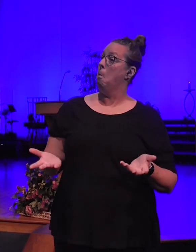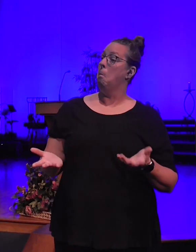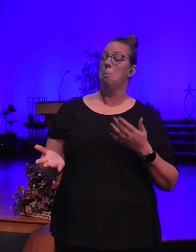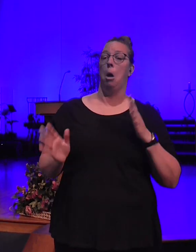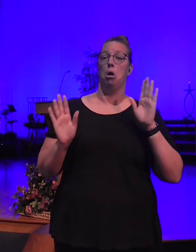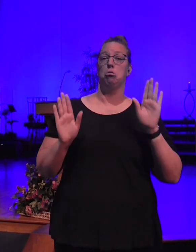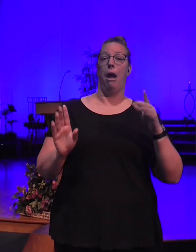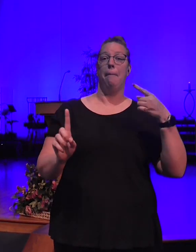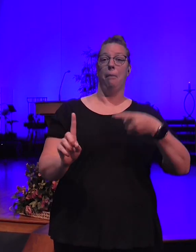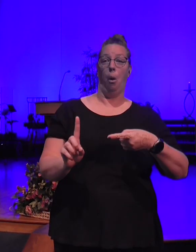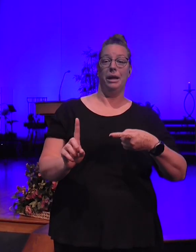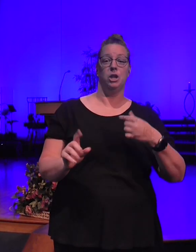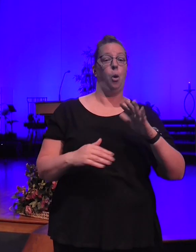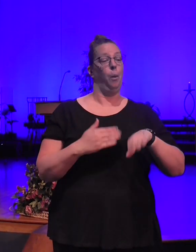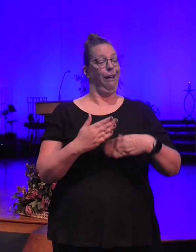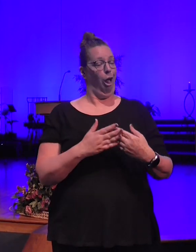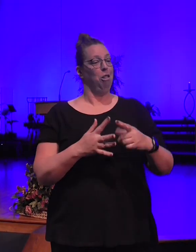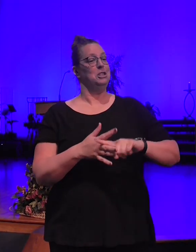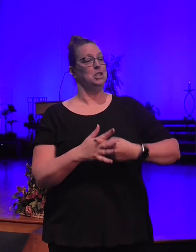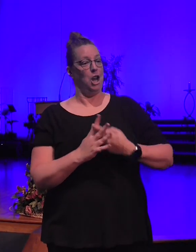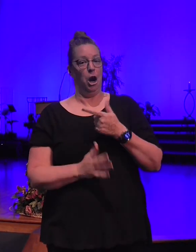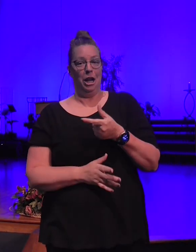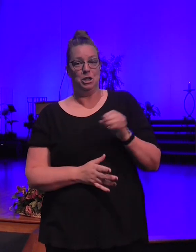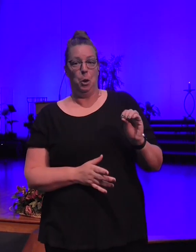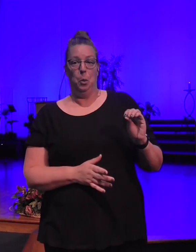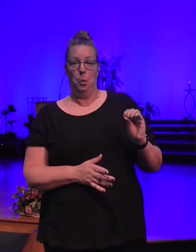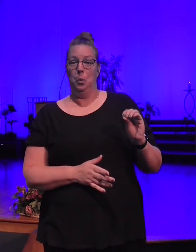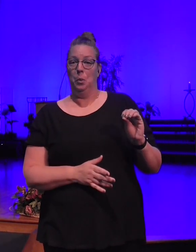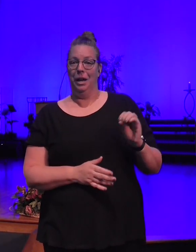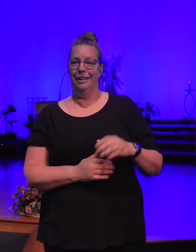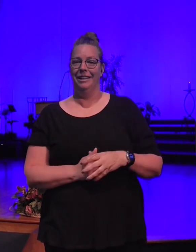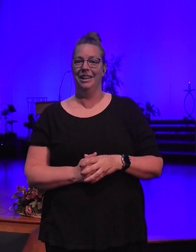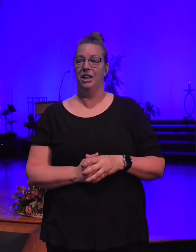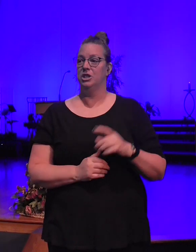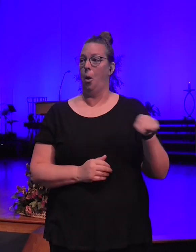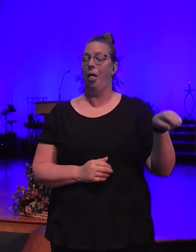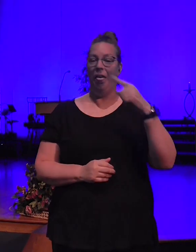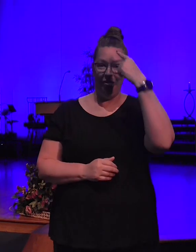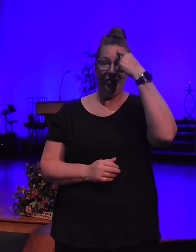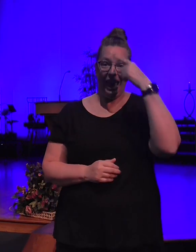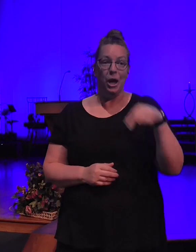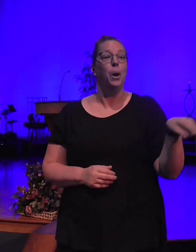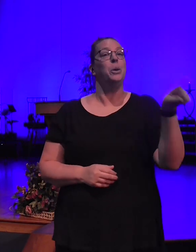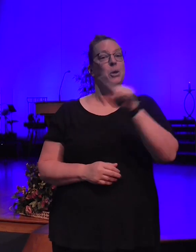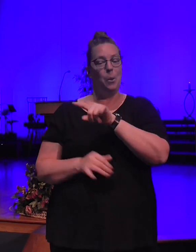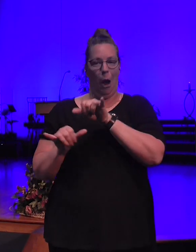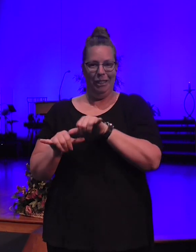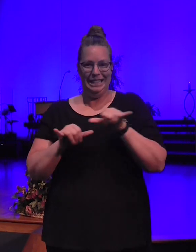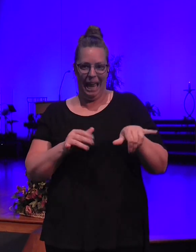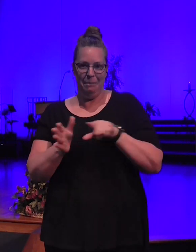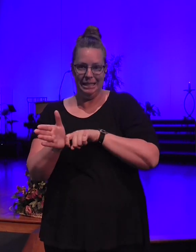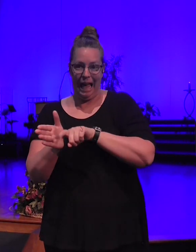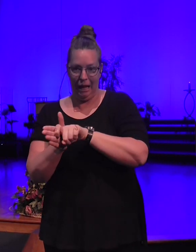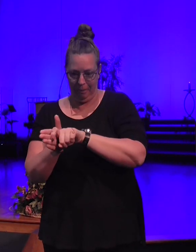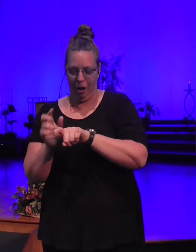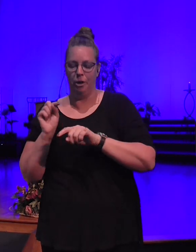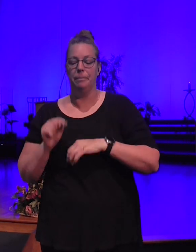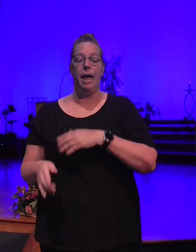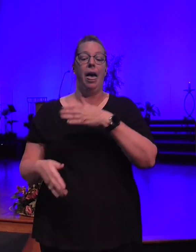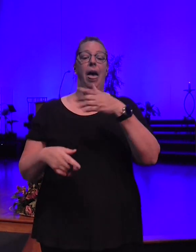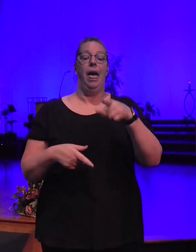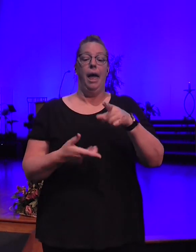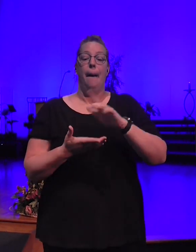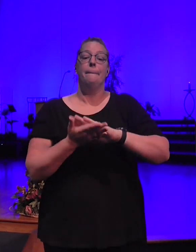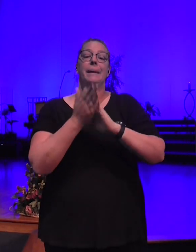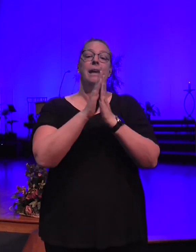great point. We all do start as goo." So just think, you started as goo. But then that goo turns into a